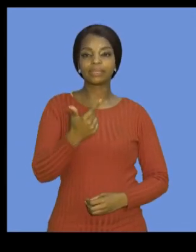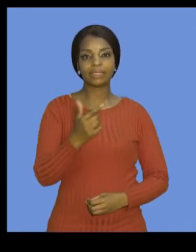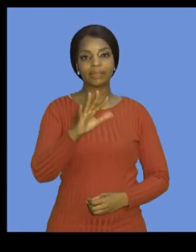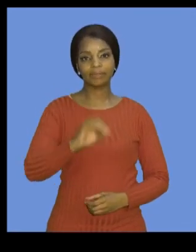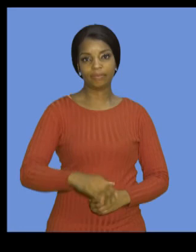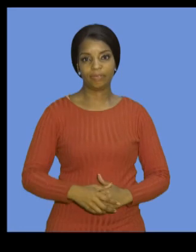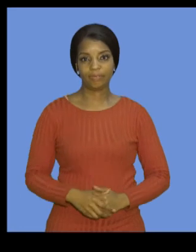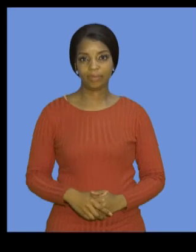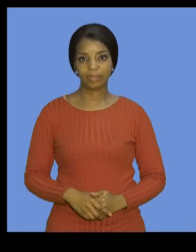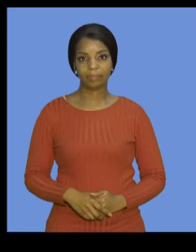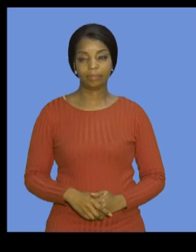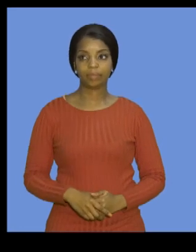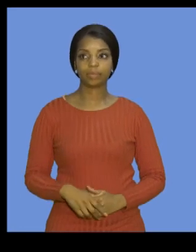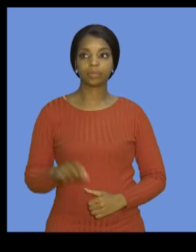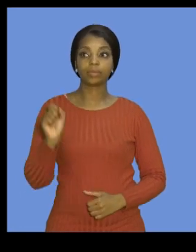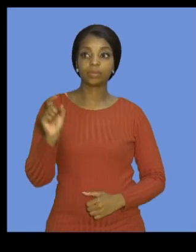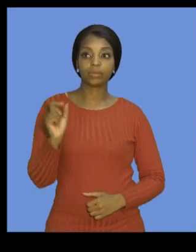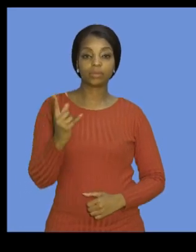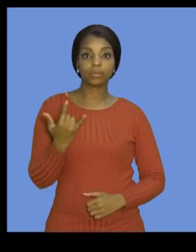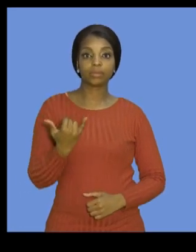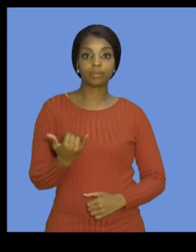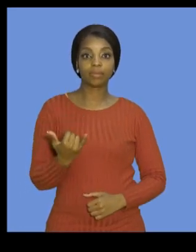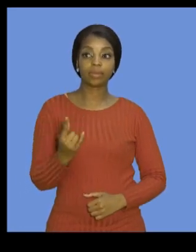138,750, right? So this will be